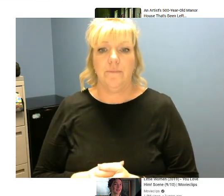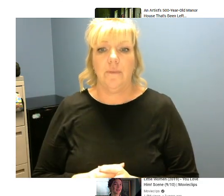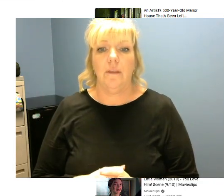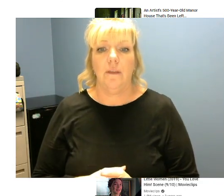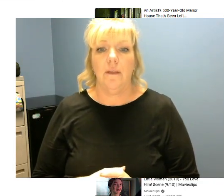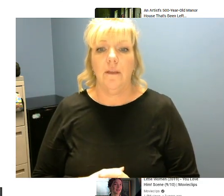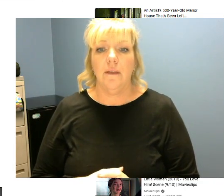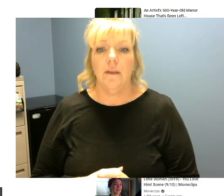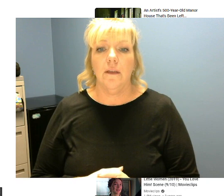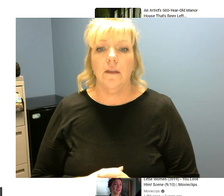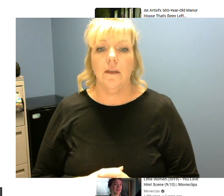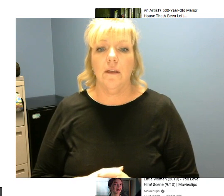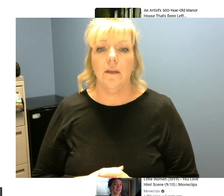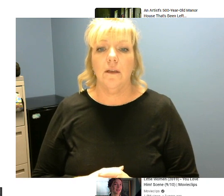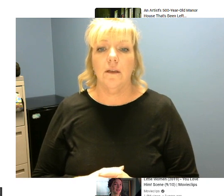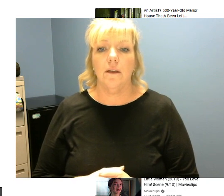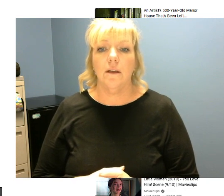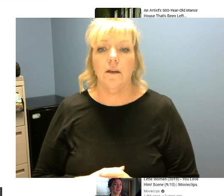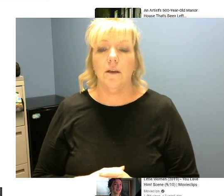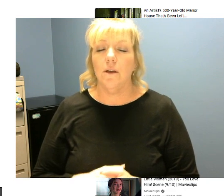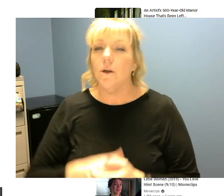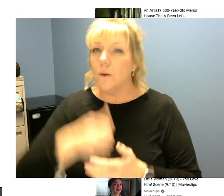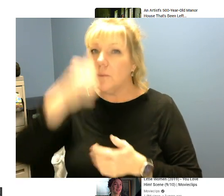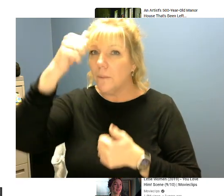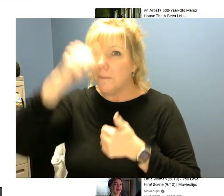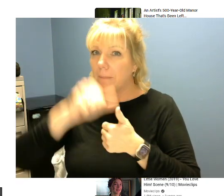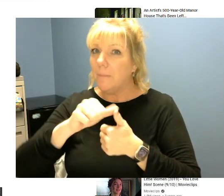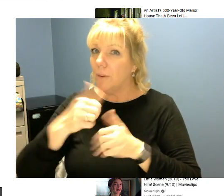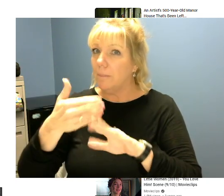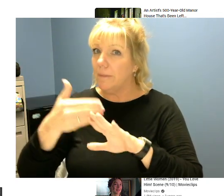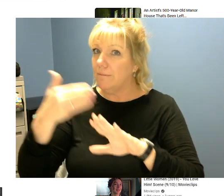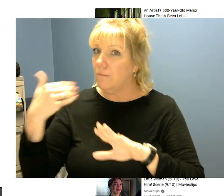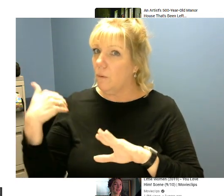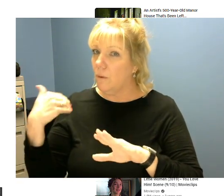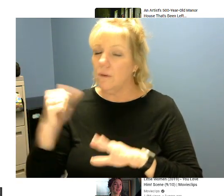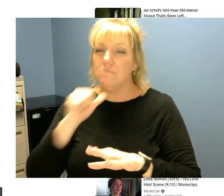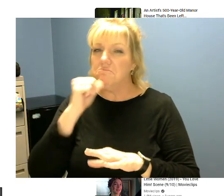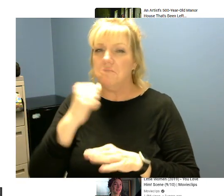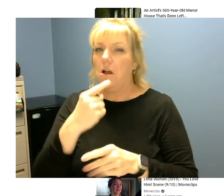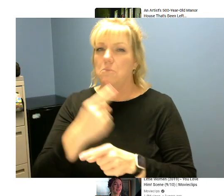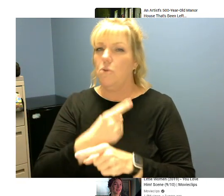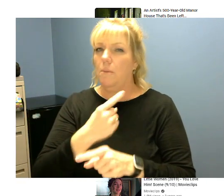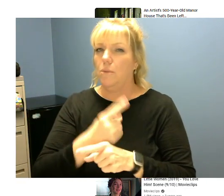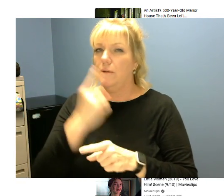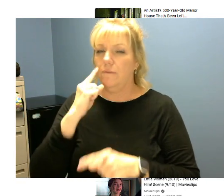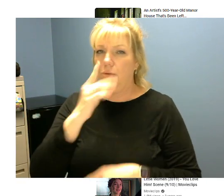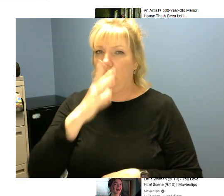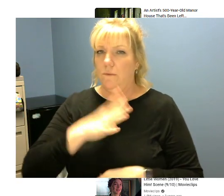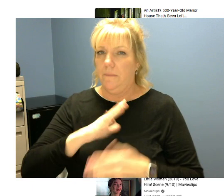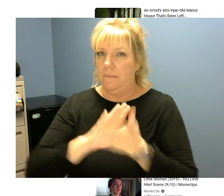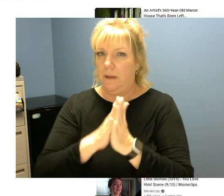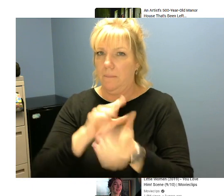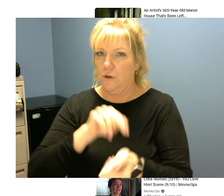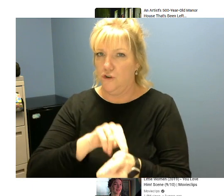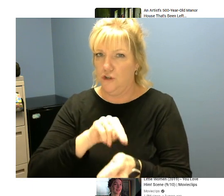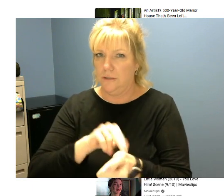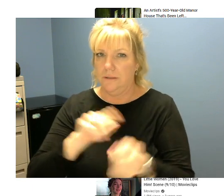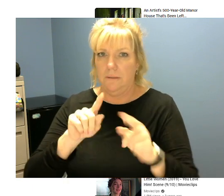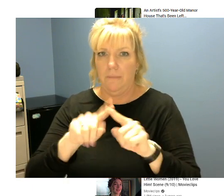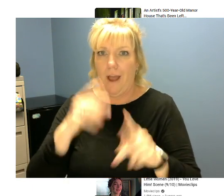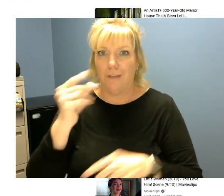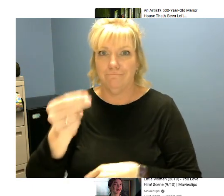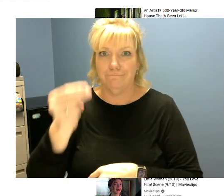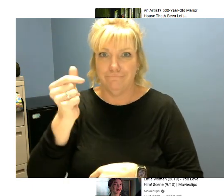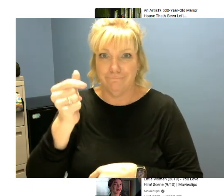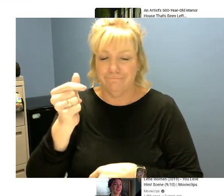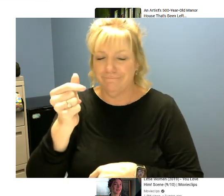initially, right, we noted that it's thought that it would be proper for women to be nurses, but then, they changed that